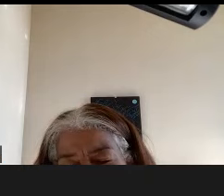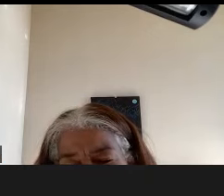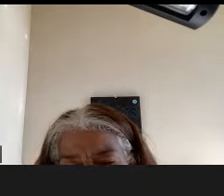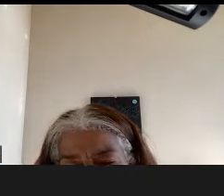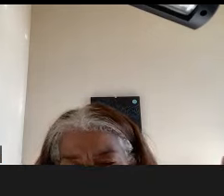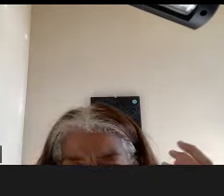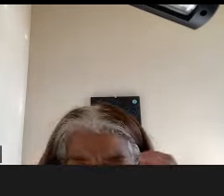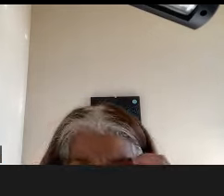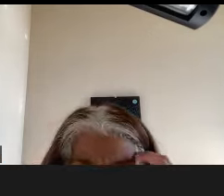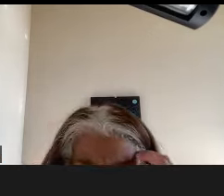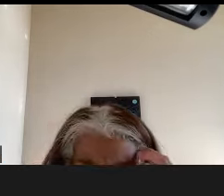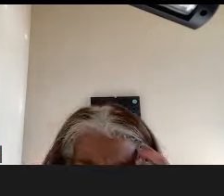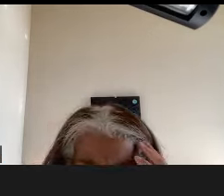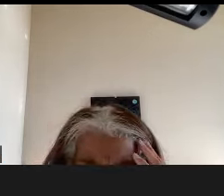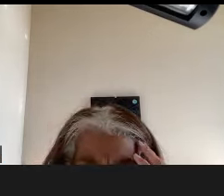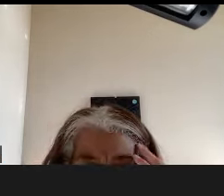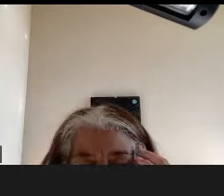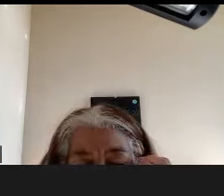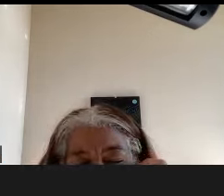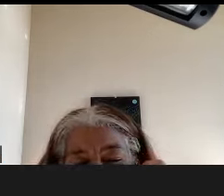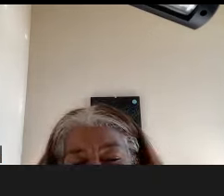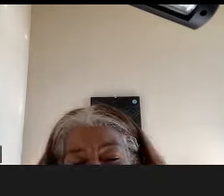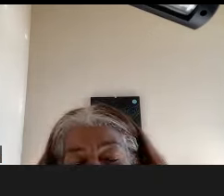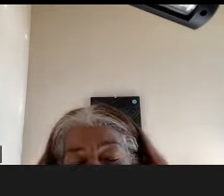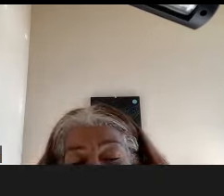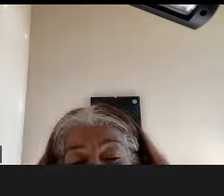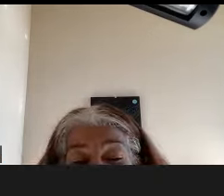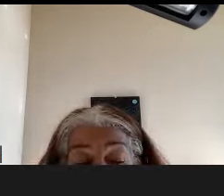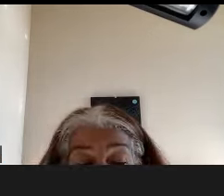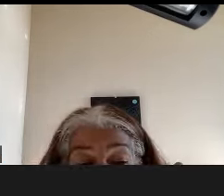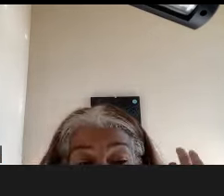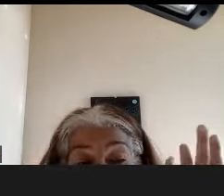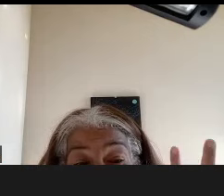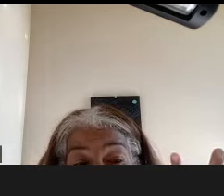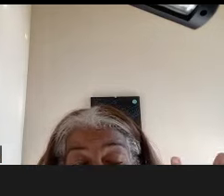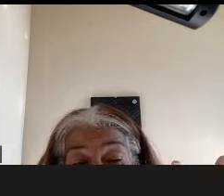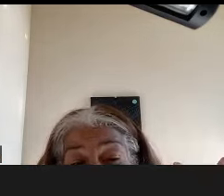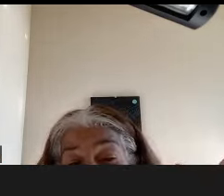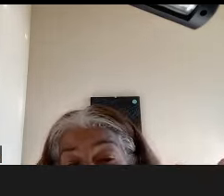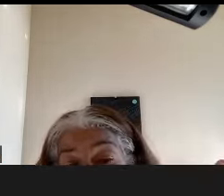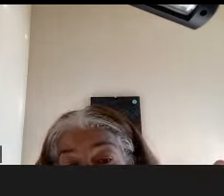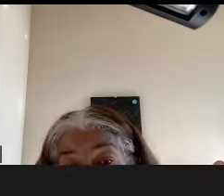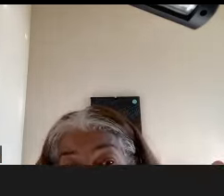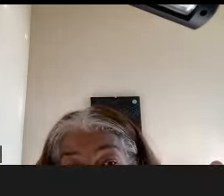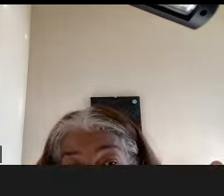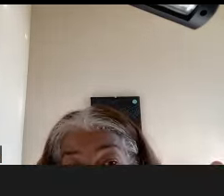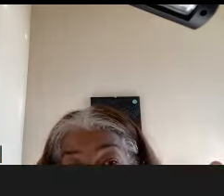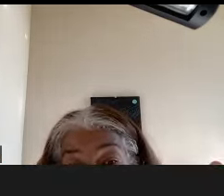sort of acquire that designation. But the deal is that people need to